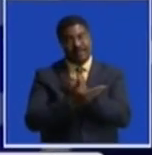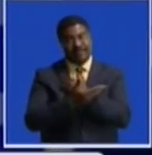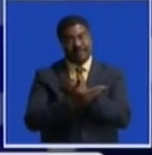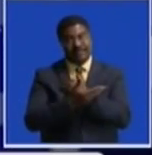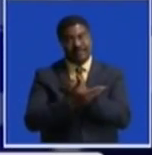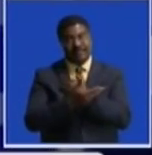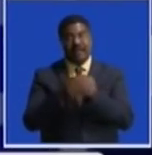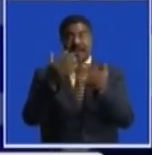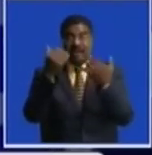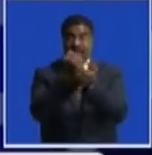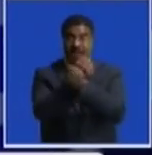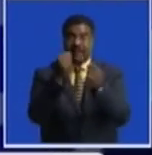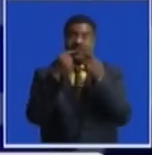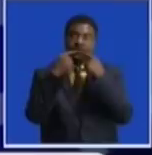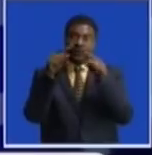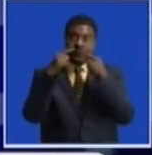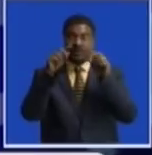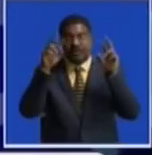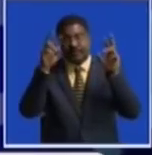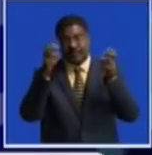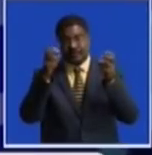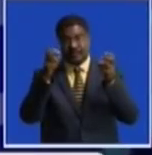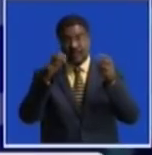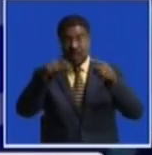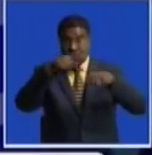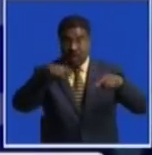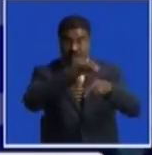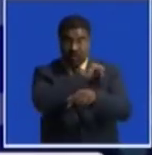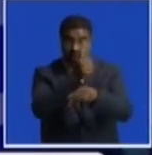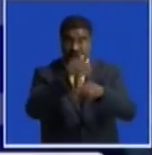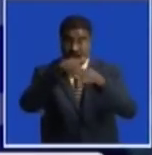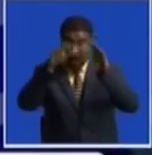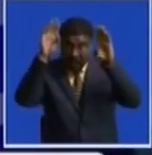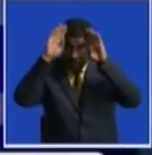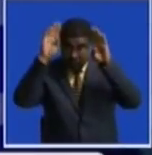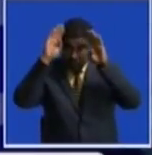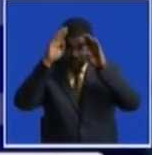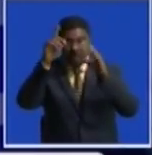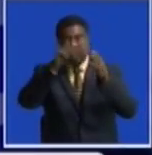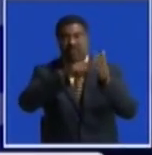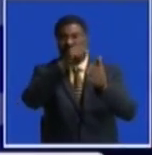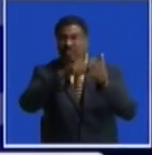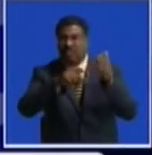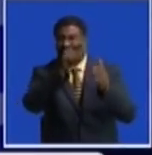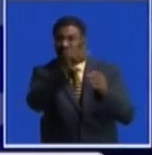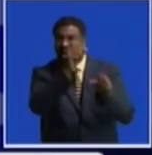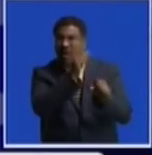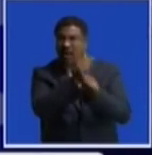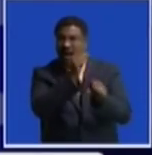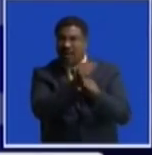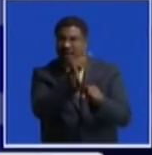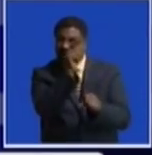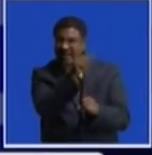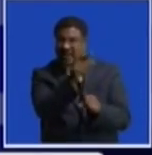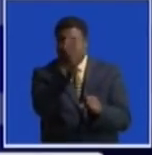Welcome back. In our Safety News segment tonight, the local authority in Kalulu suspends operations at Jembang Deheng Investments